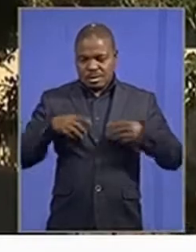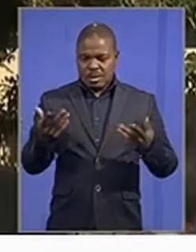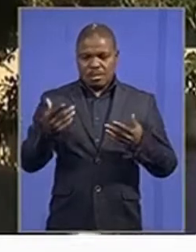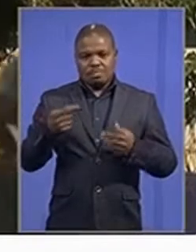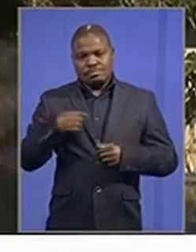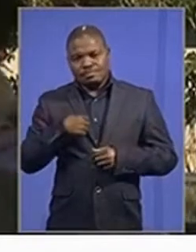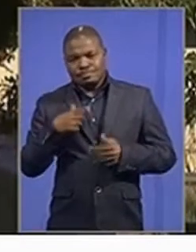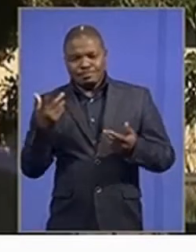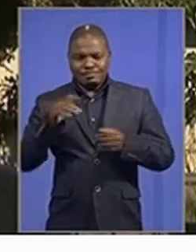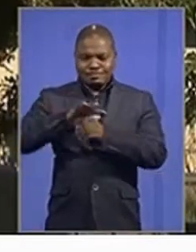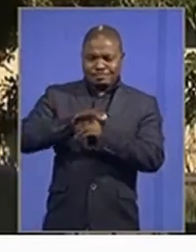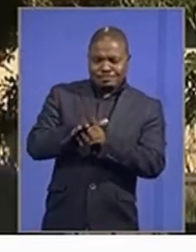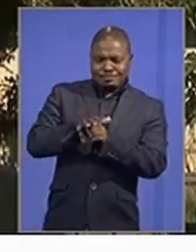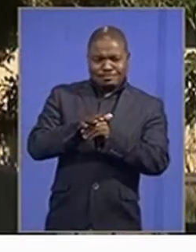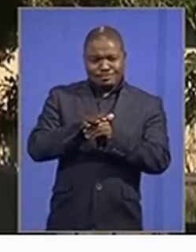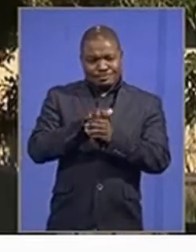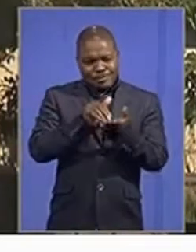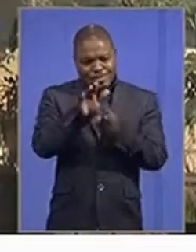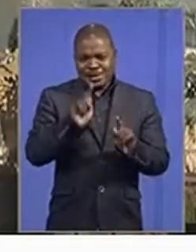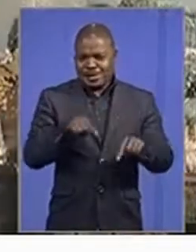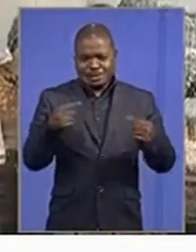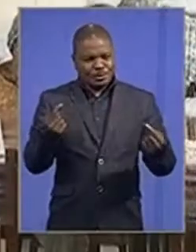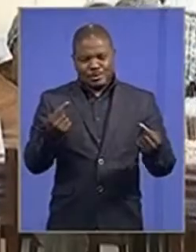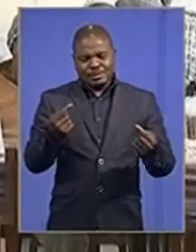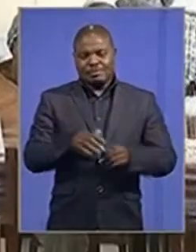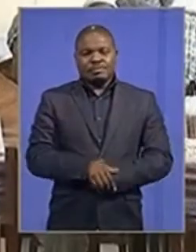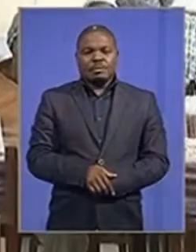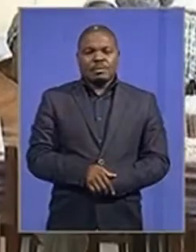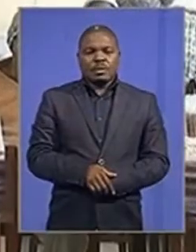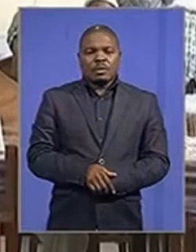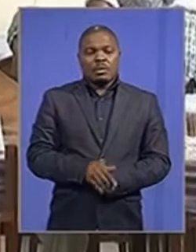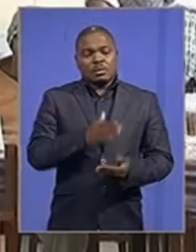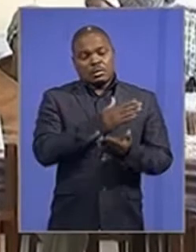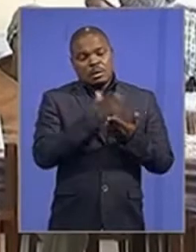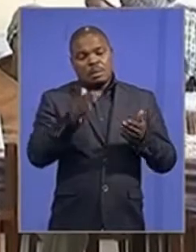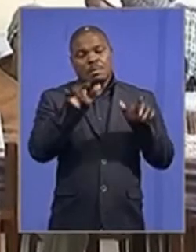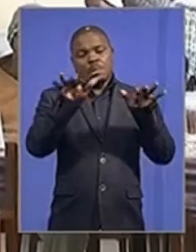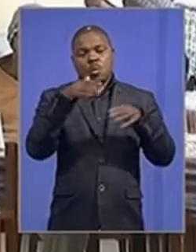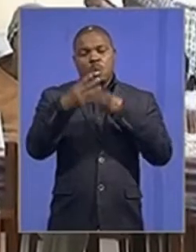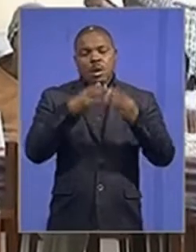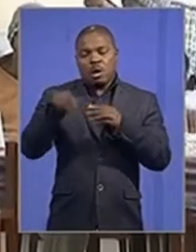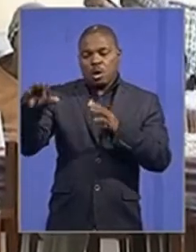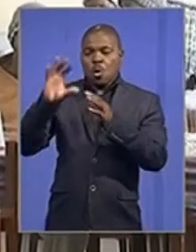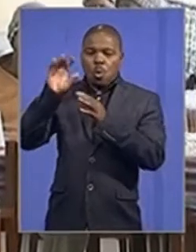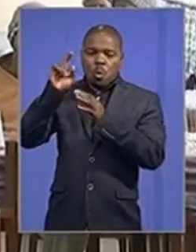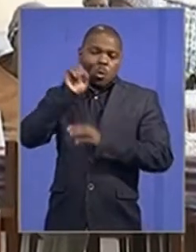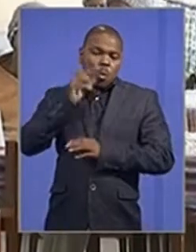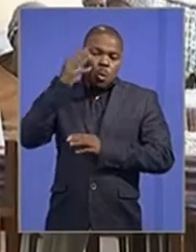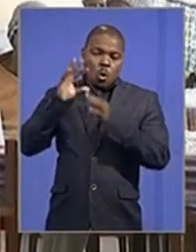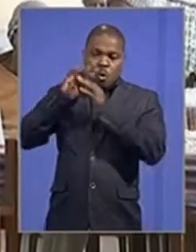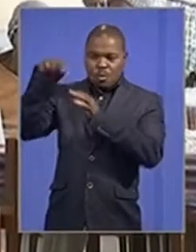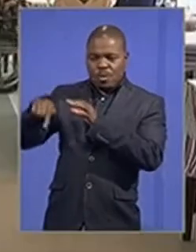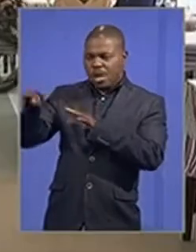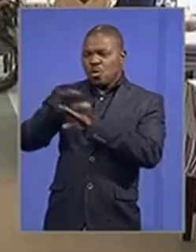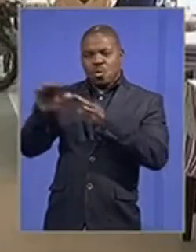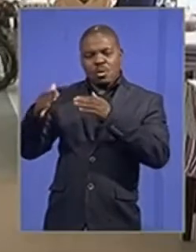of COVID and we won't be for a long time. Basebeletsi ba bang ba mahae a maqheku bao e seng basebeletsi ba